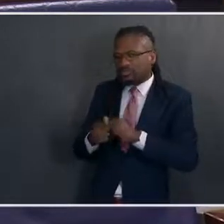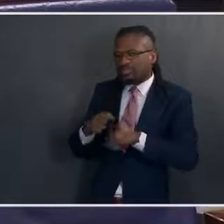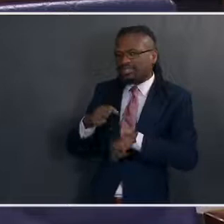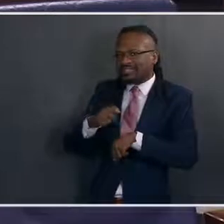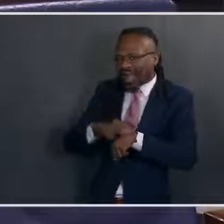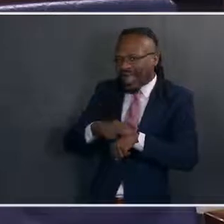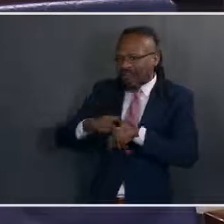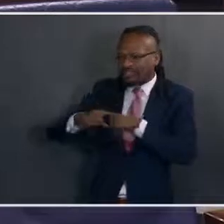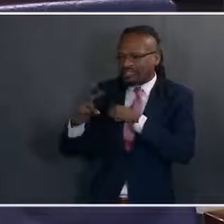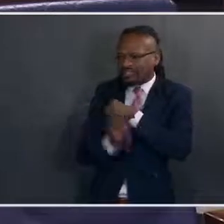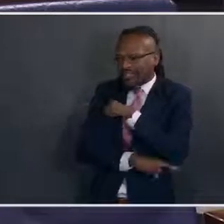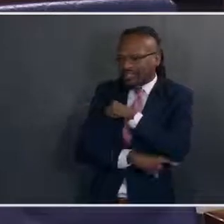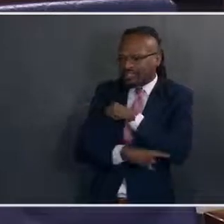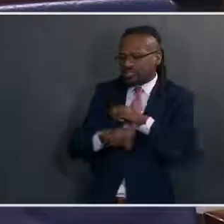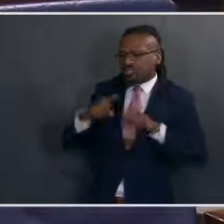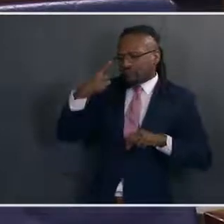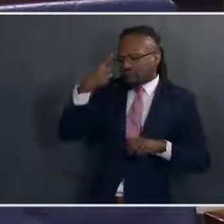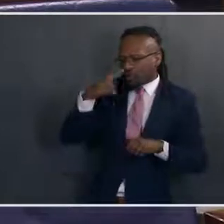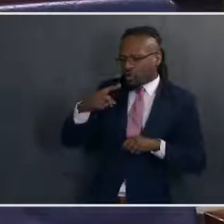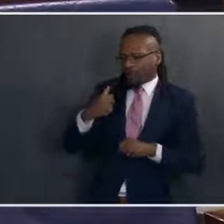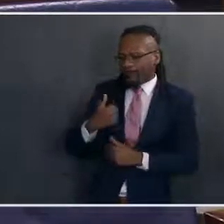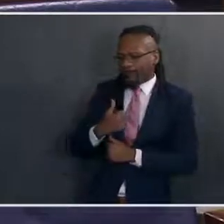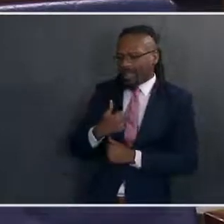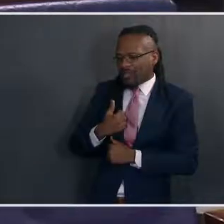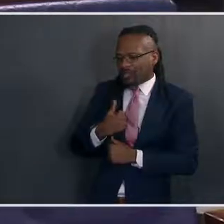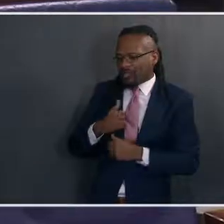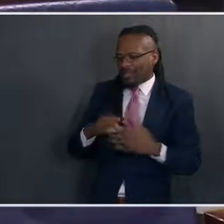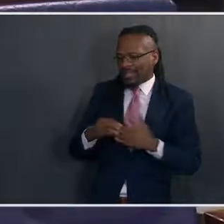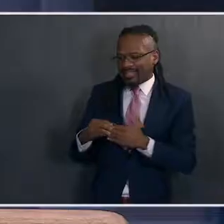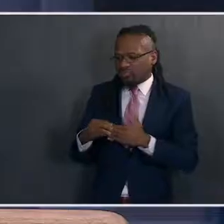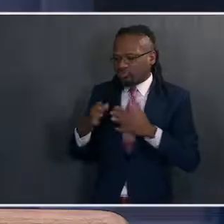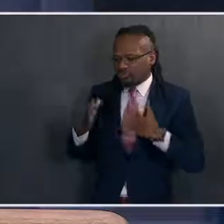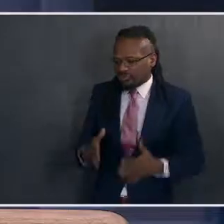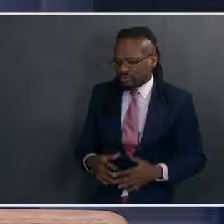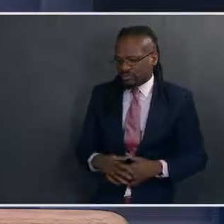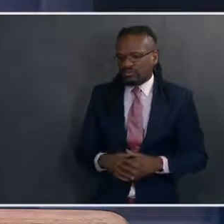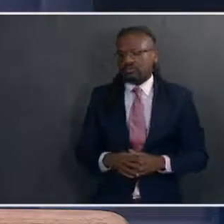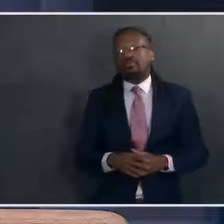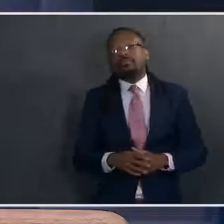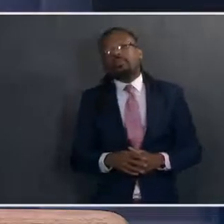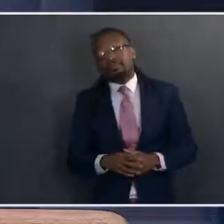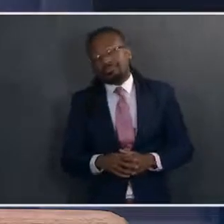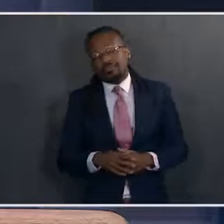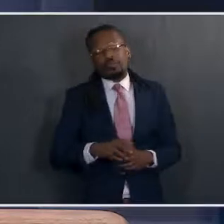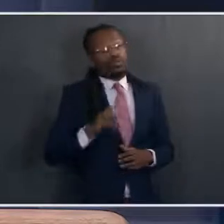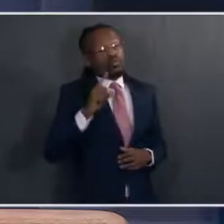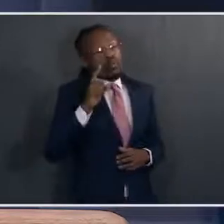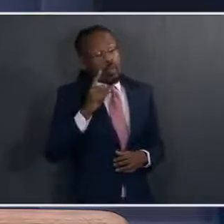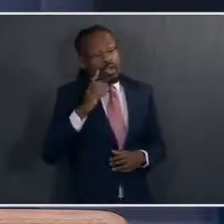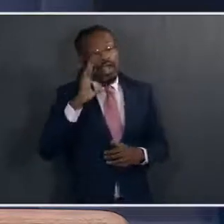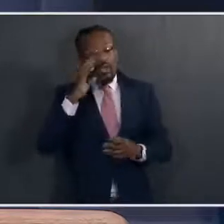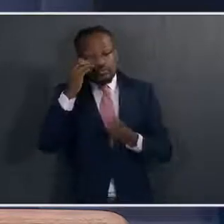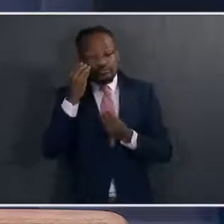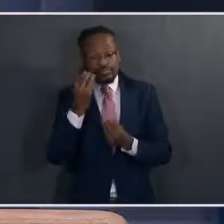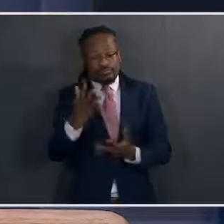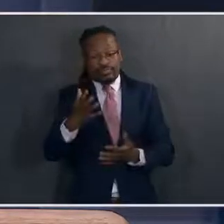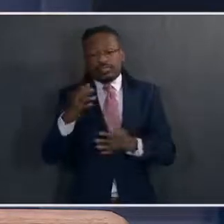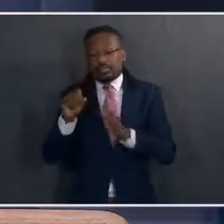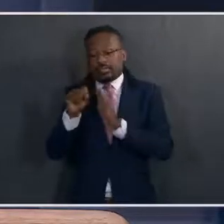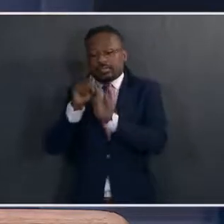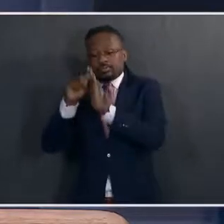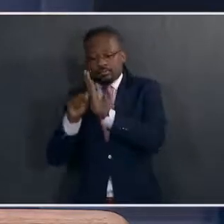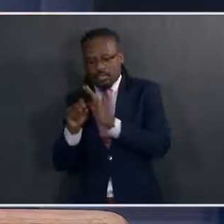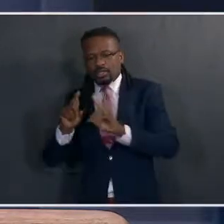sanctions? Is Leader McConnell right that sanctions will be coming quickly? Well, one, I will note that the State Department very